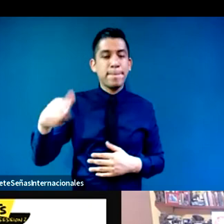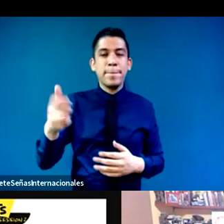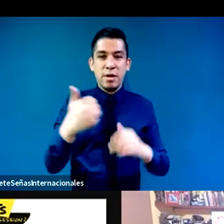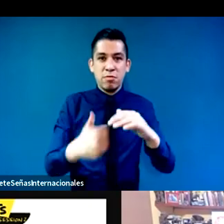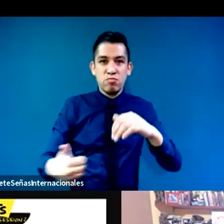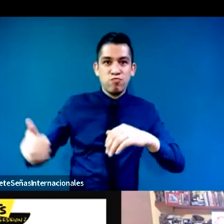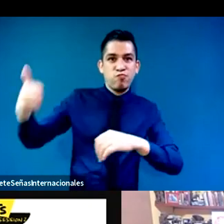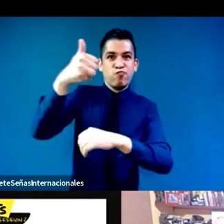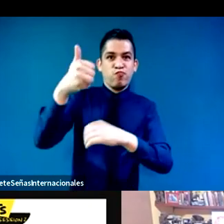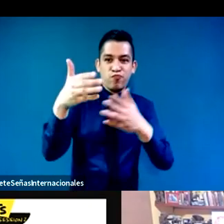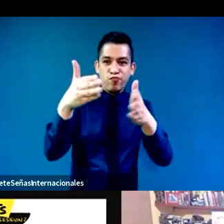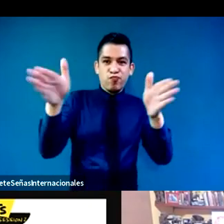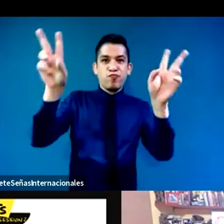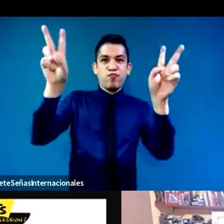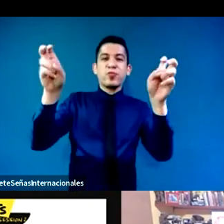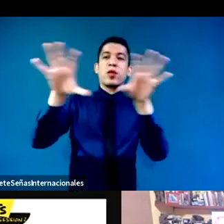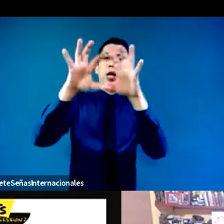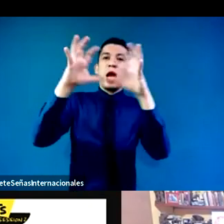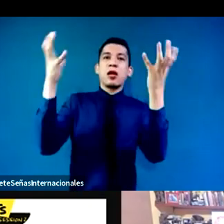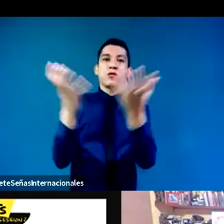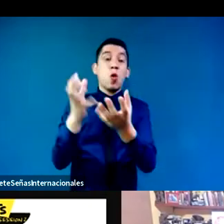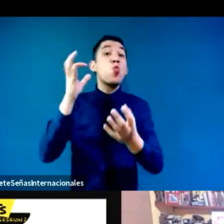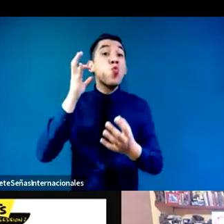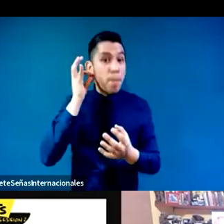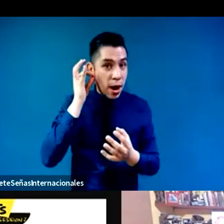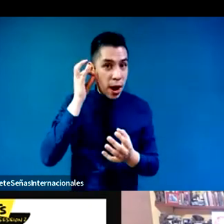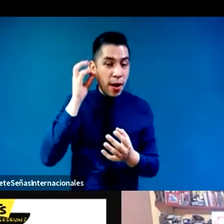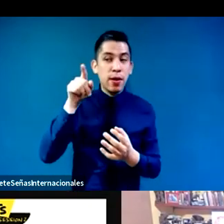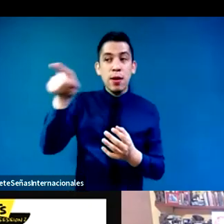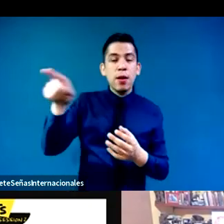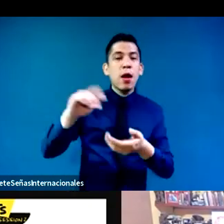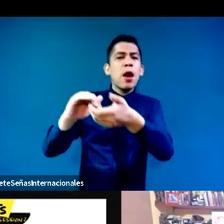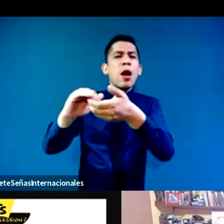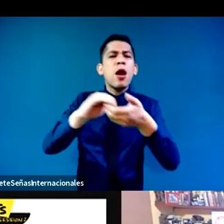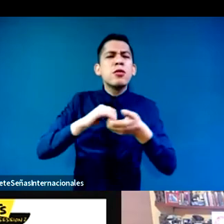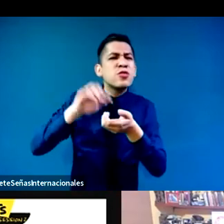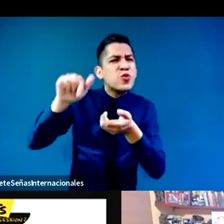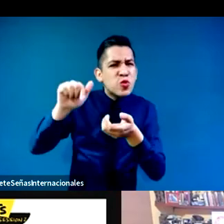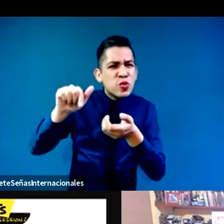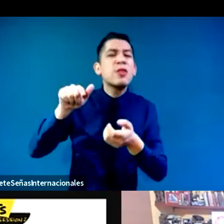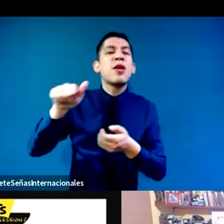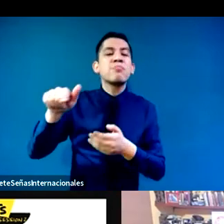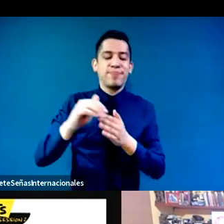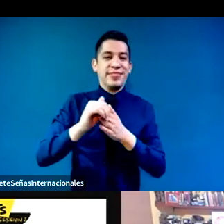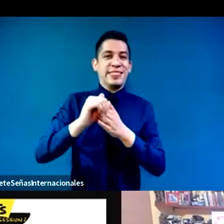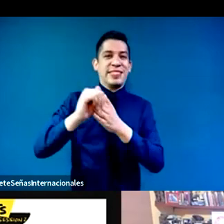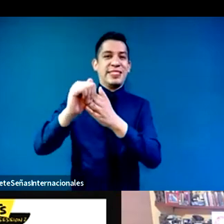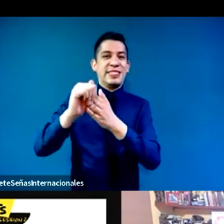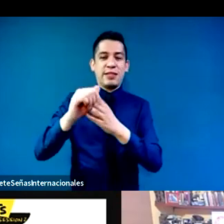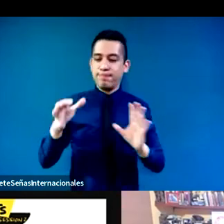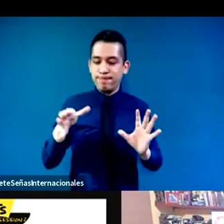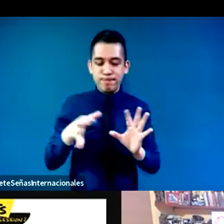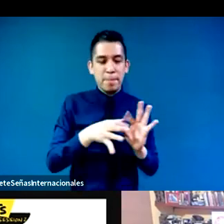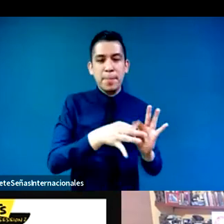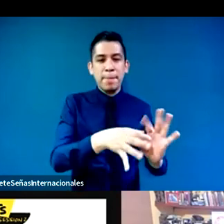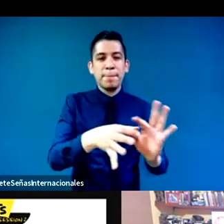16 leaders of the Economic Justice and Rights Action Coalition. Ms. Sprechmann, I would like to